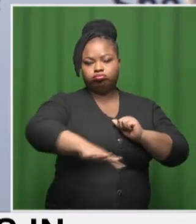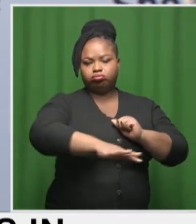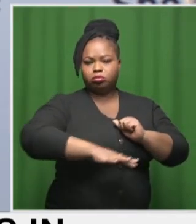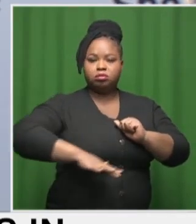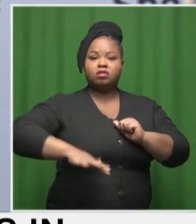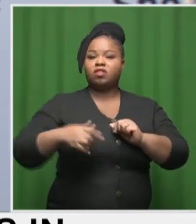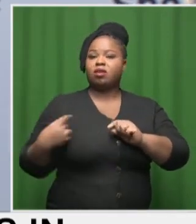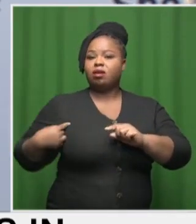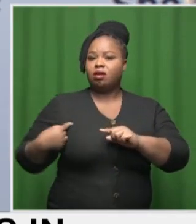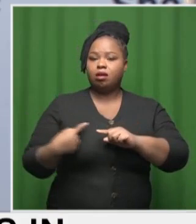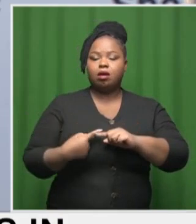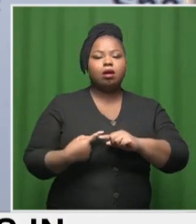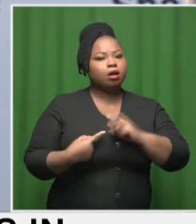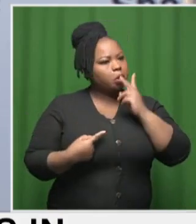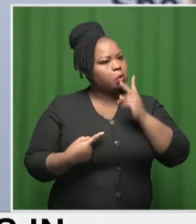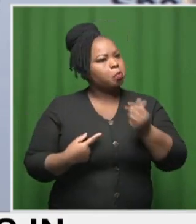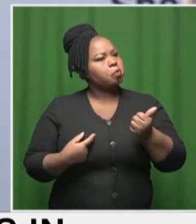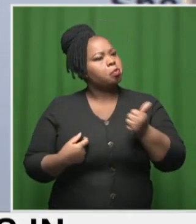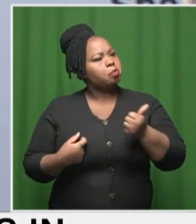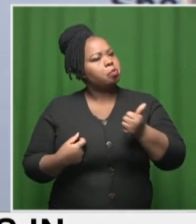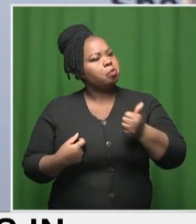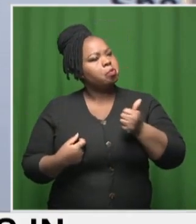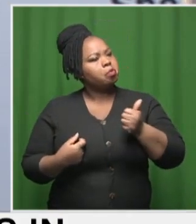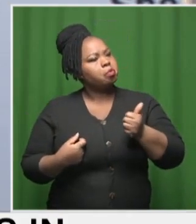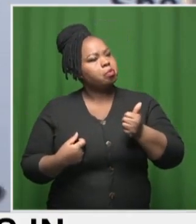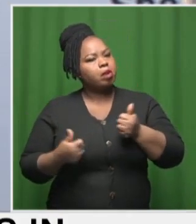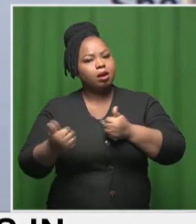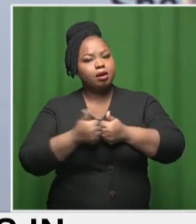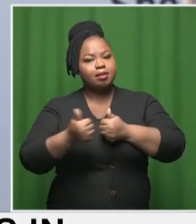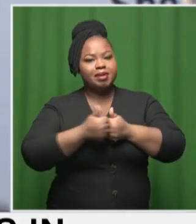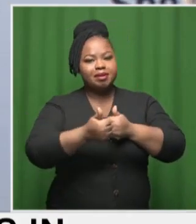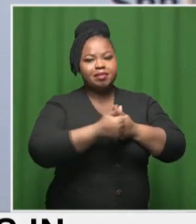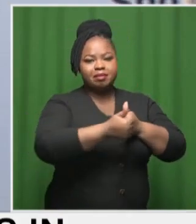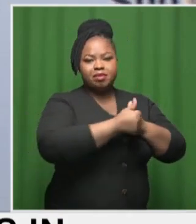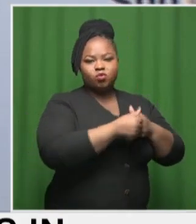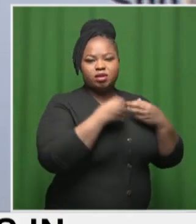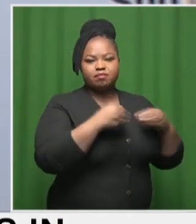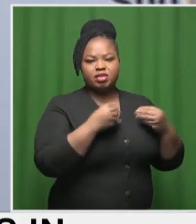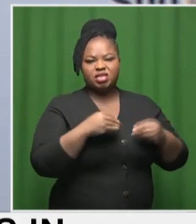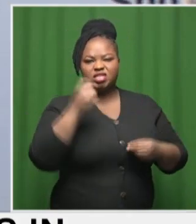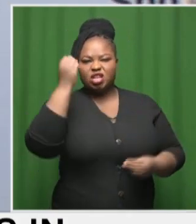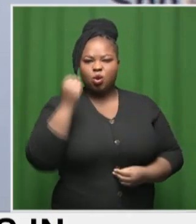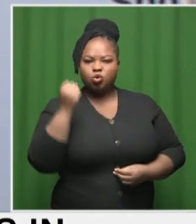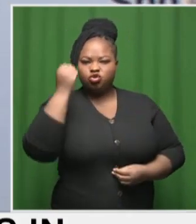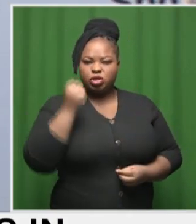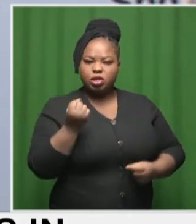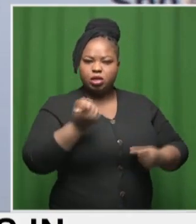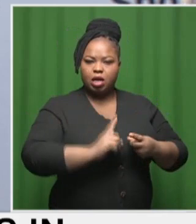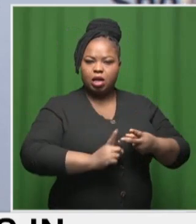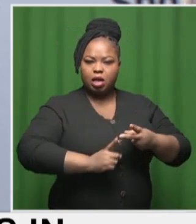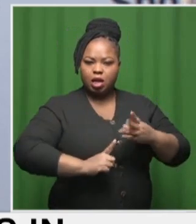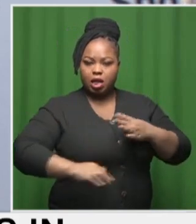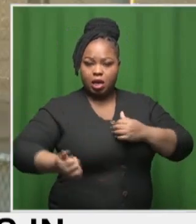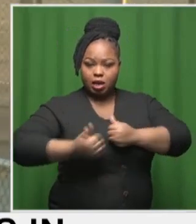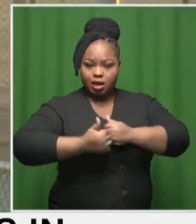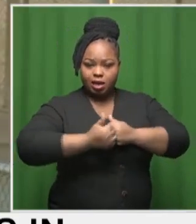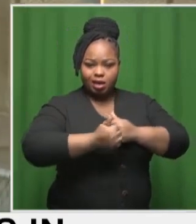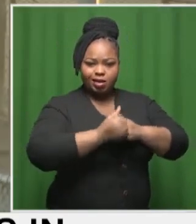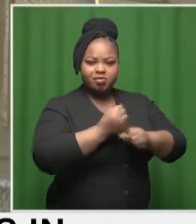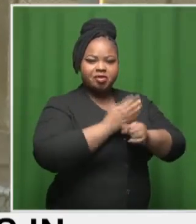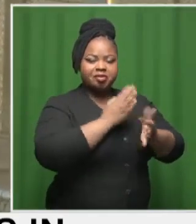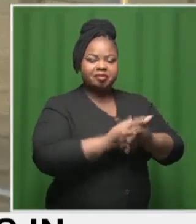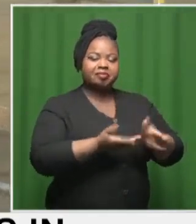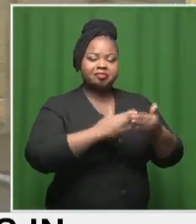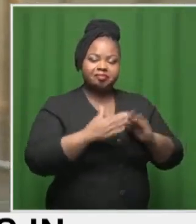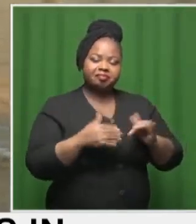for a while, but it's looking great through a lot of partnerships with corporates, the lottery, all of these people working together to make sure communities